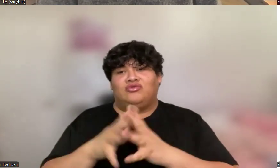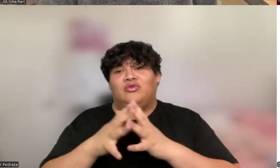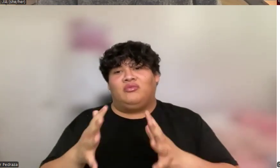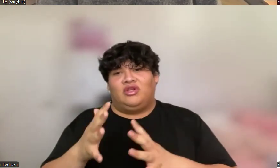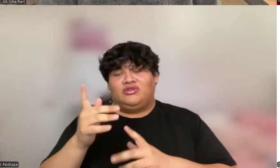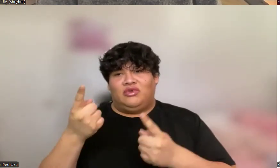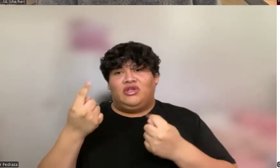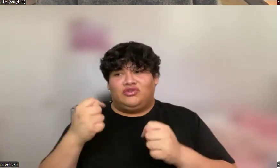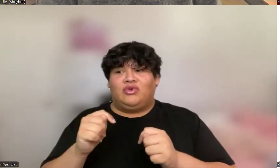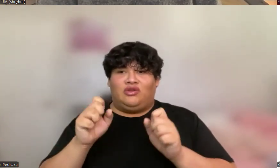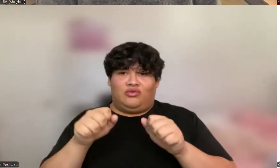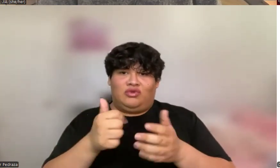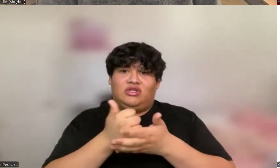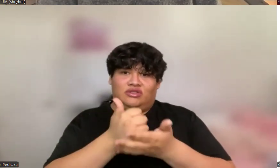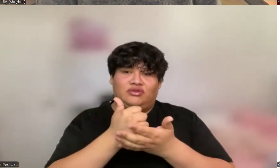important. Ali?